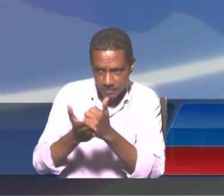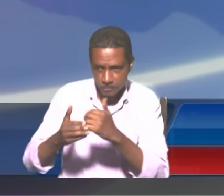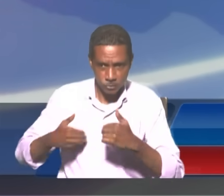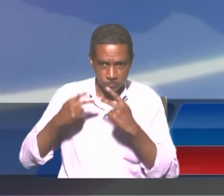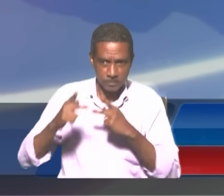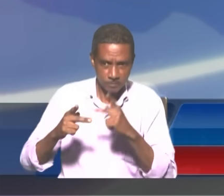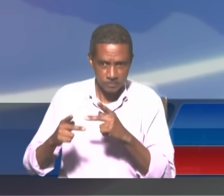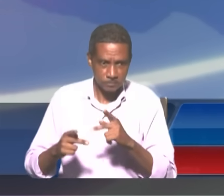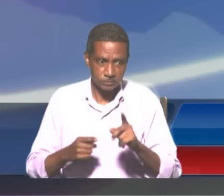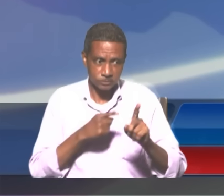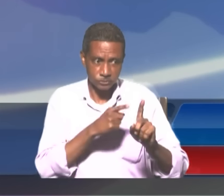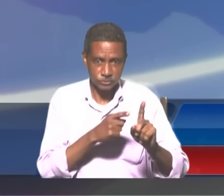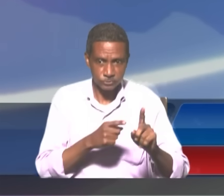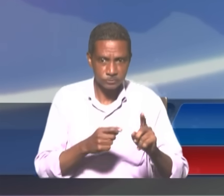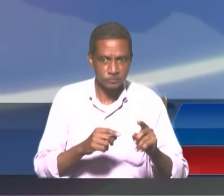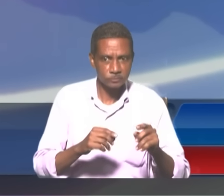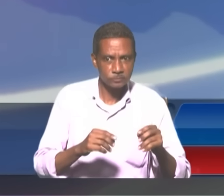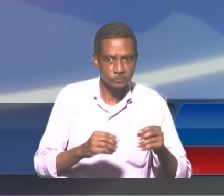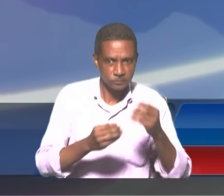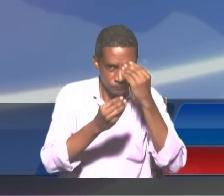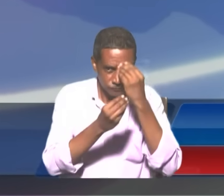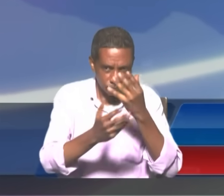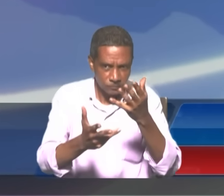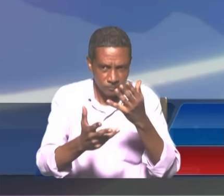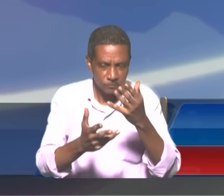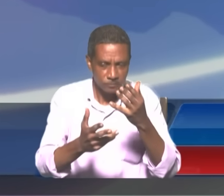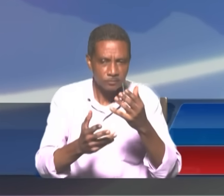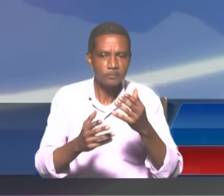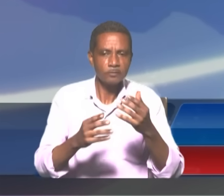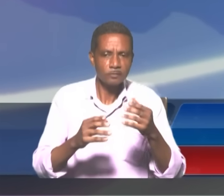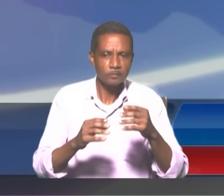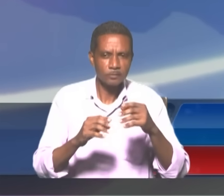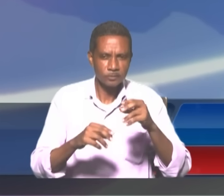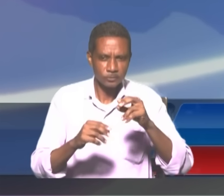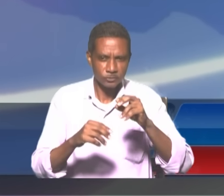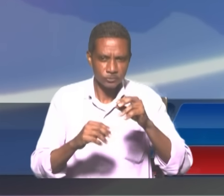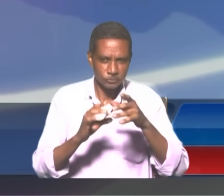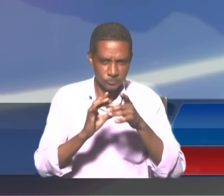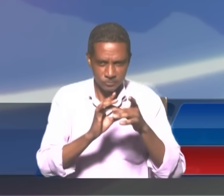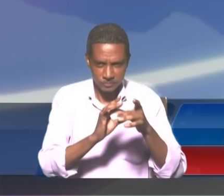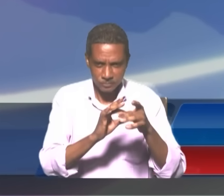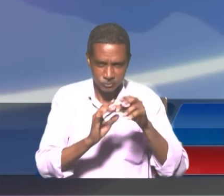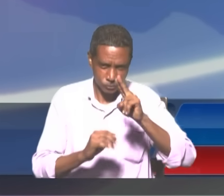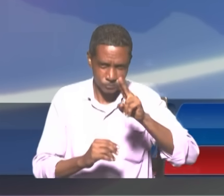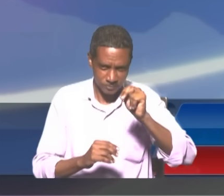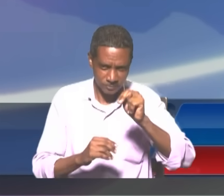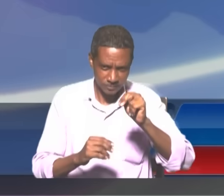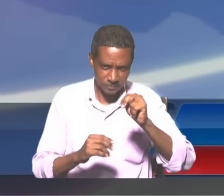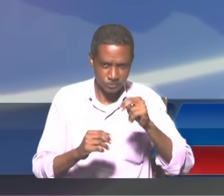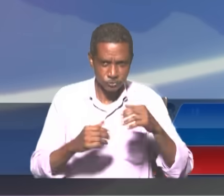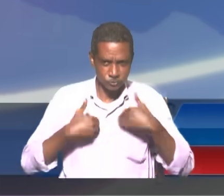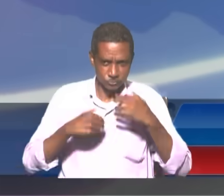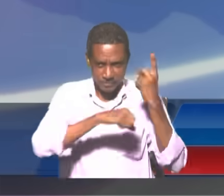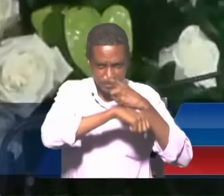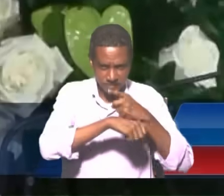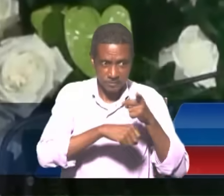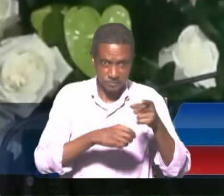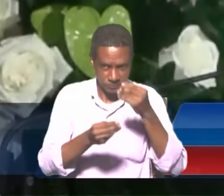following United Nations International Youth Skills Day and the International Youth Day, she outlined several